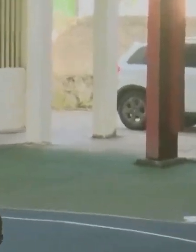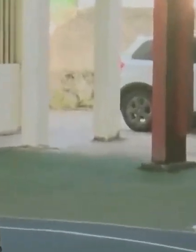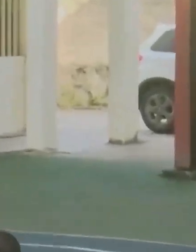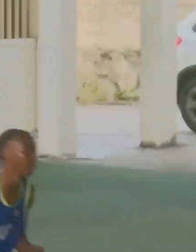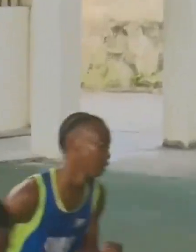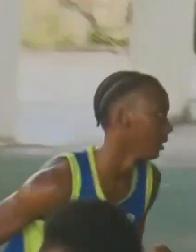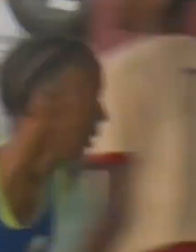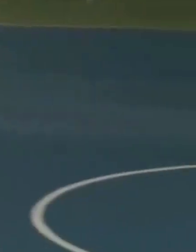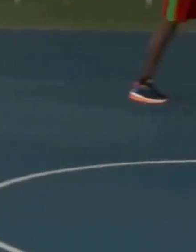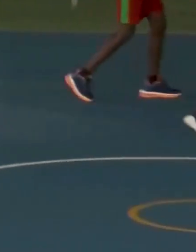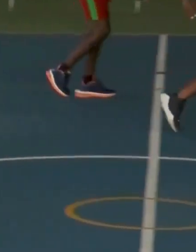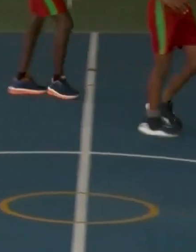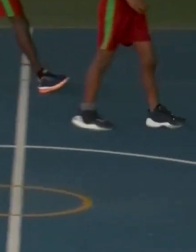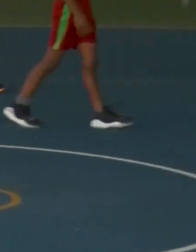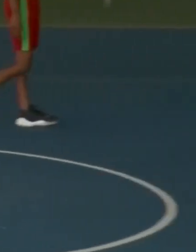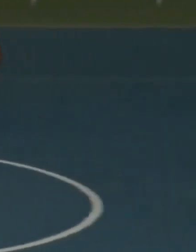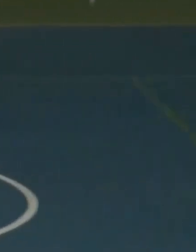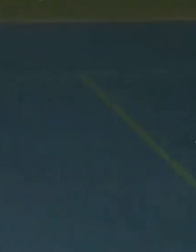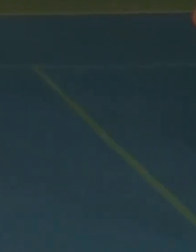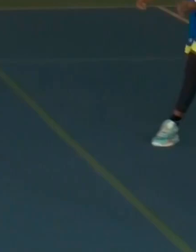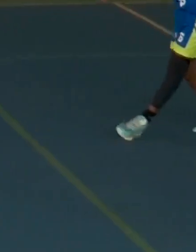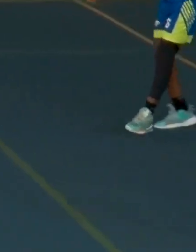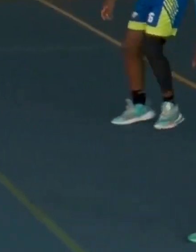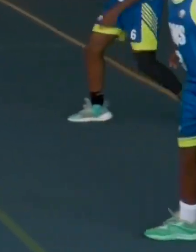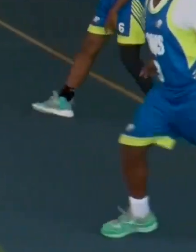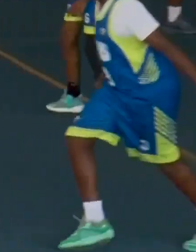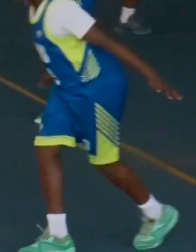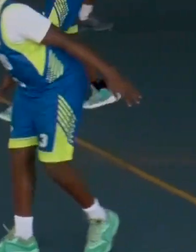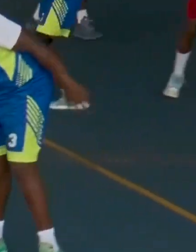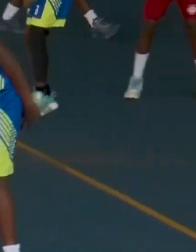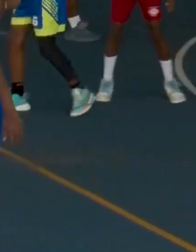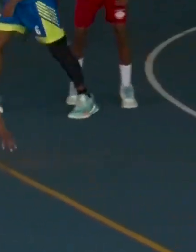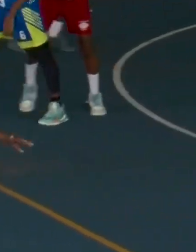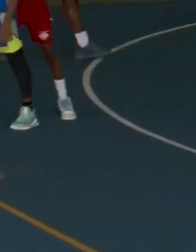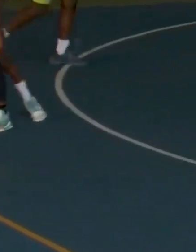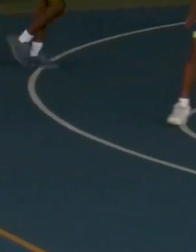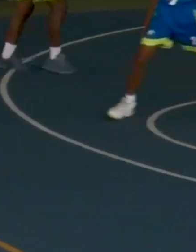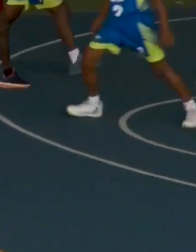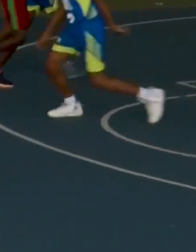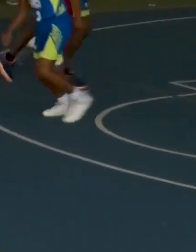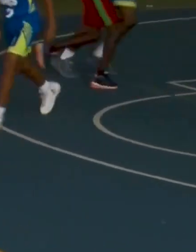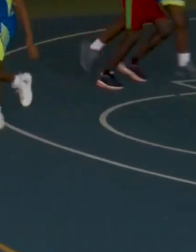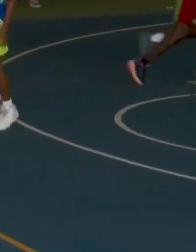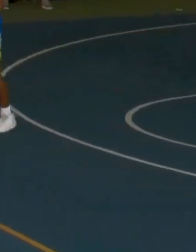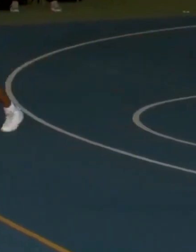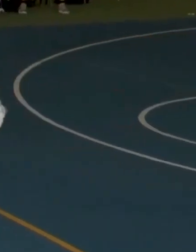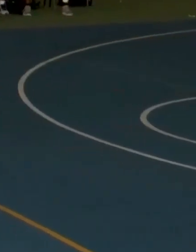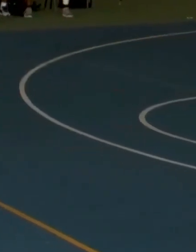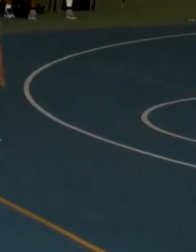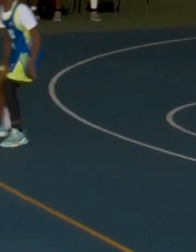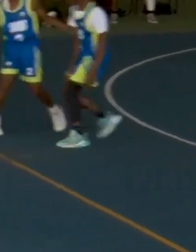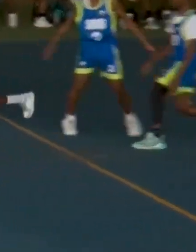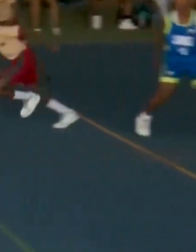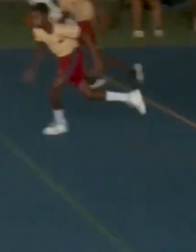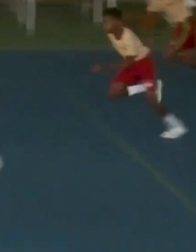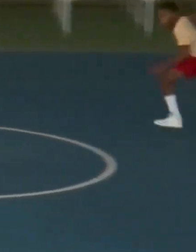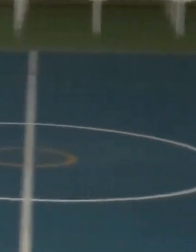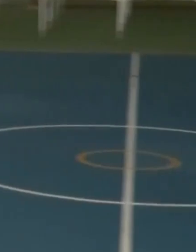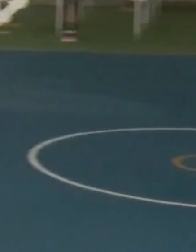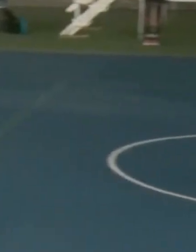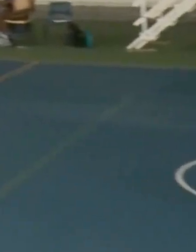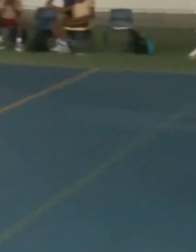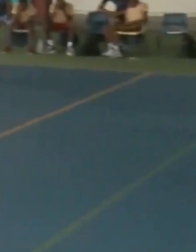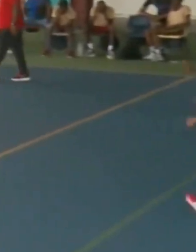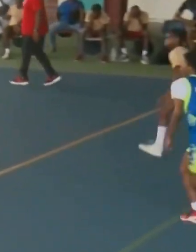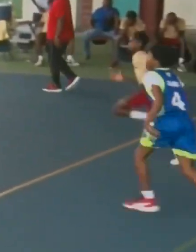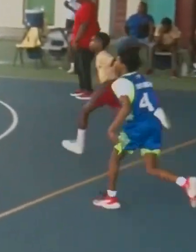confidence. This was a workmanlike performance from start to finish. SMS never trailing, going on to